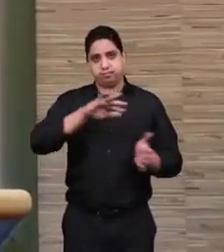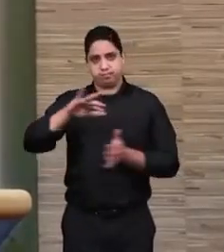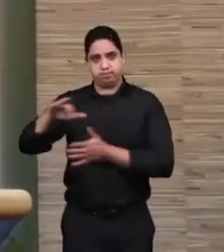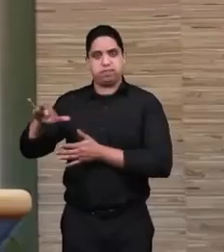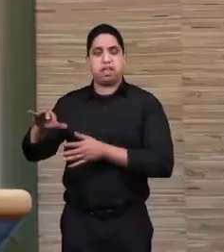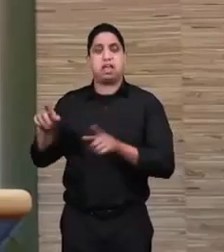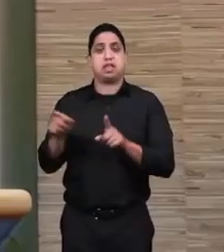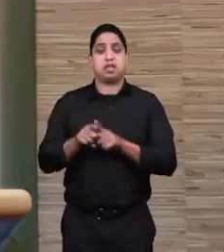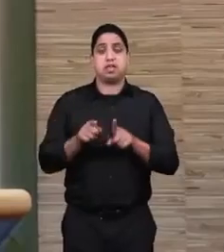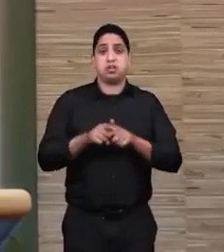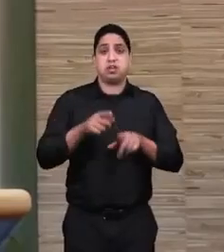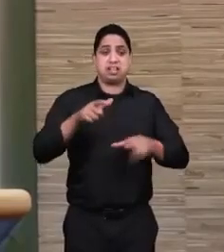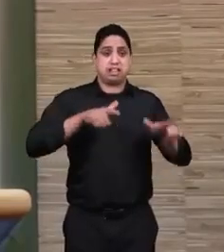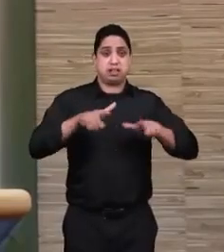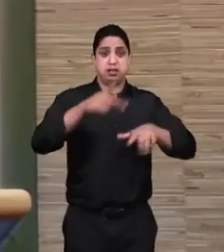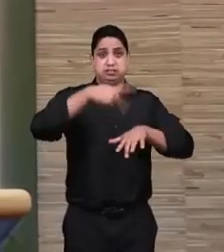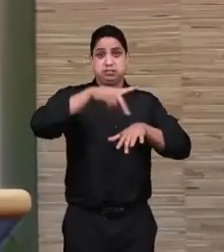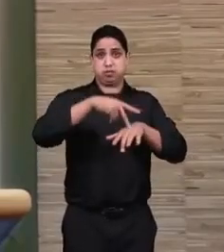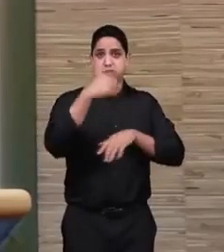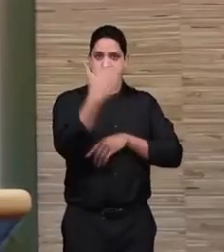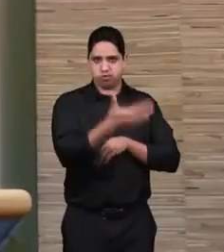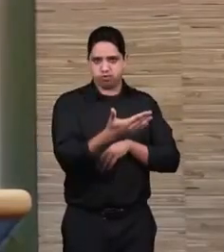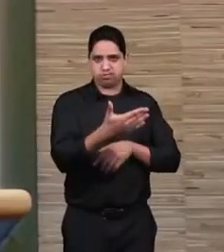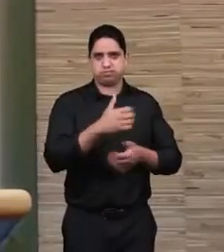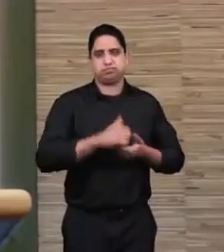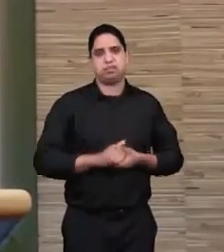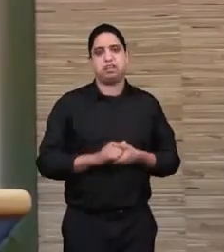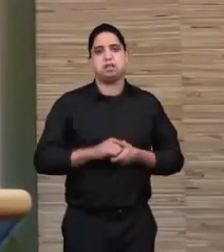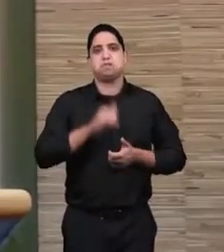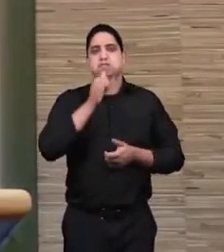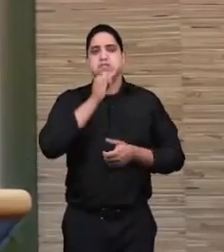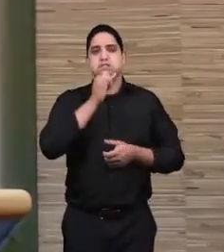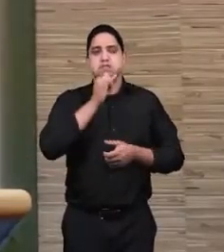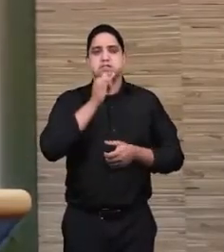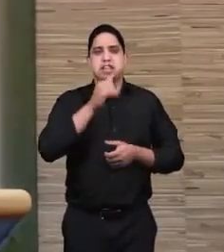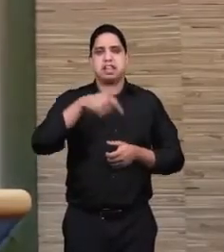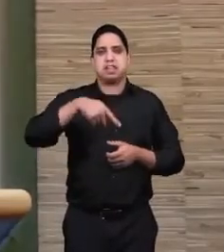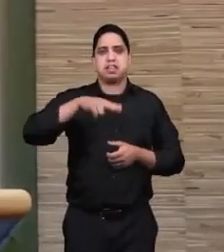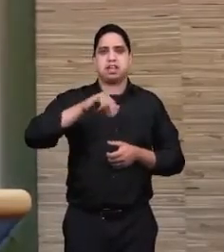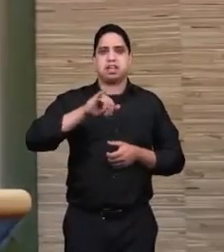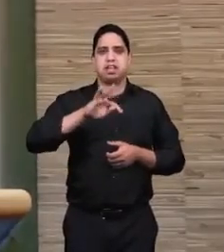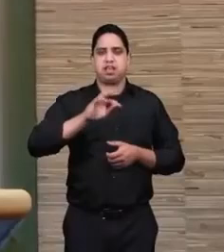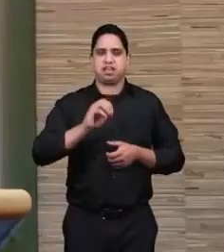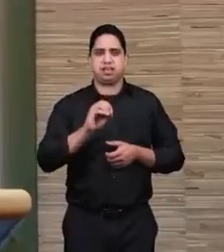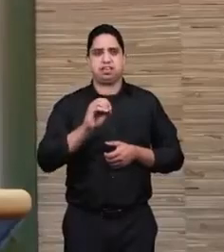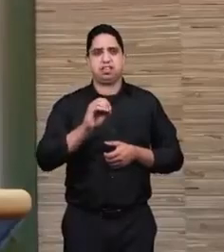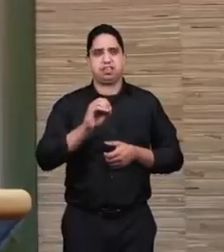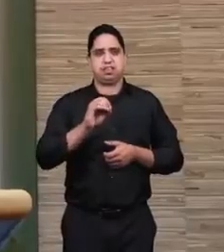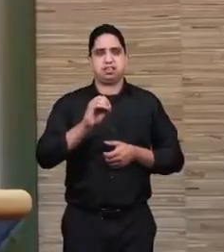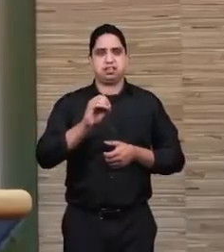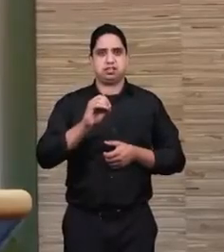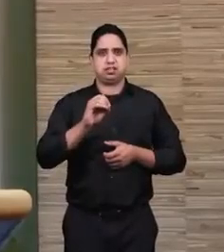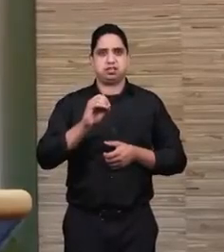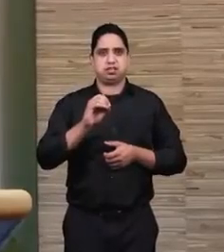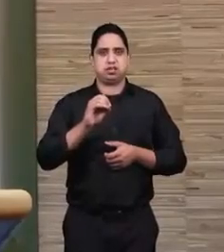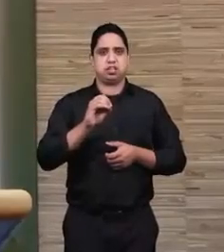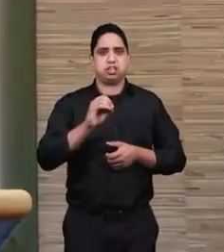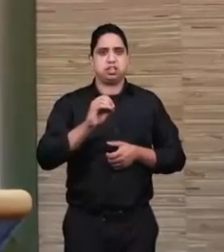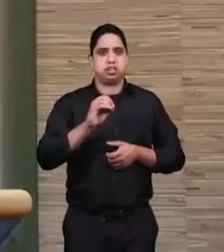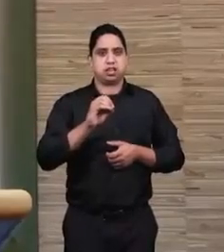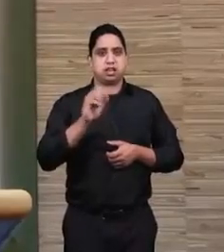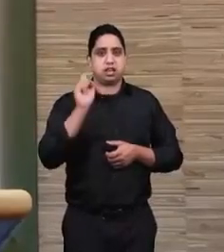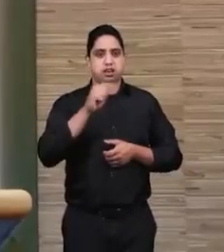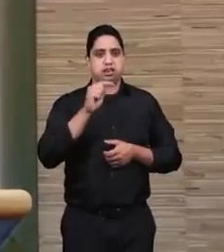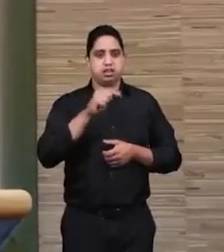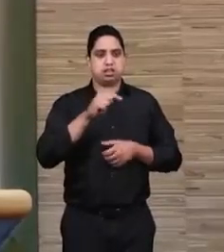work abroad. For example, Quito and another city in Ecuador, more